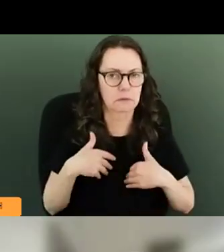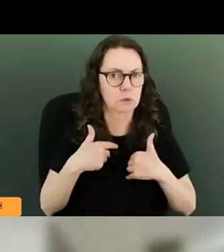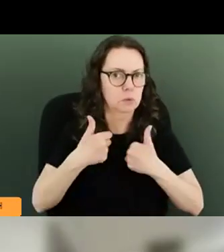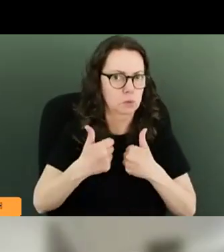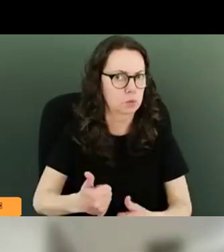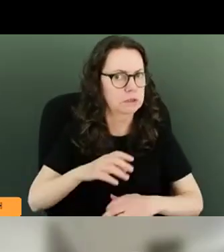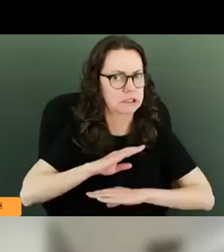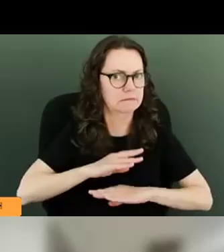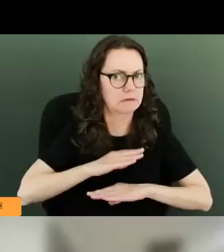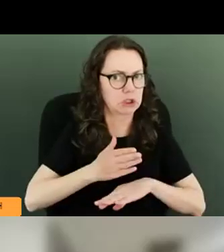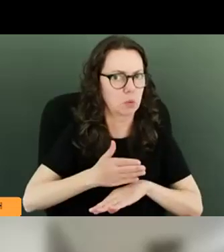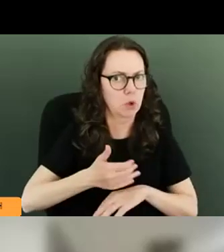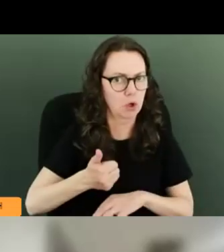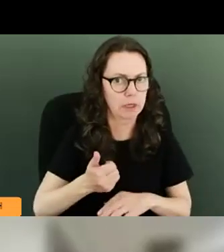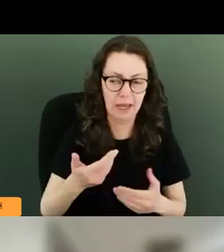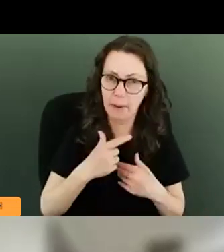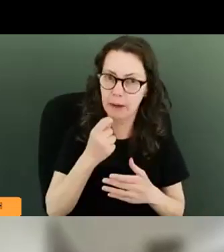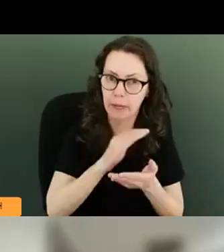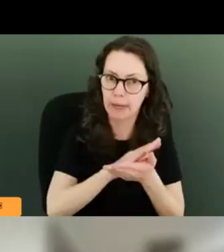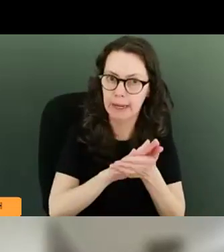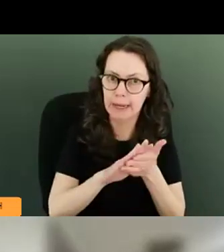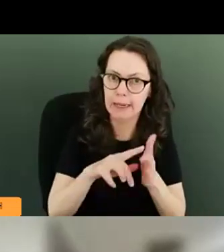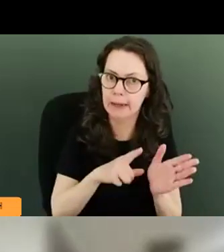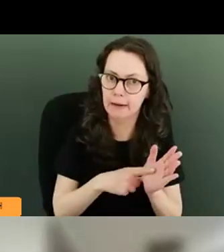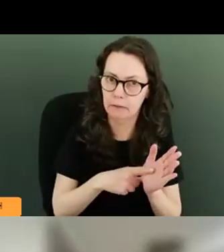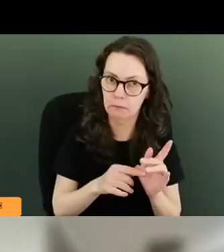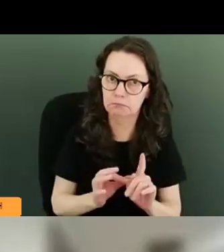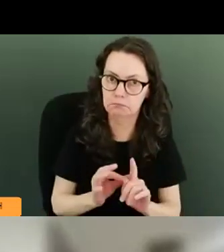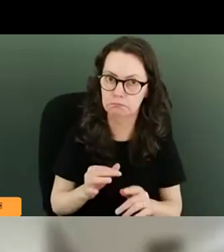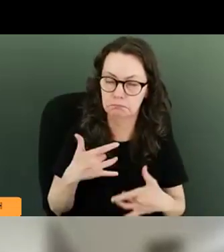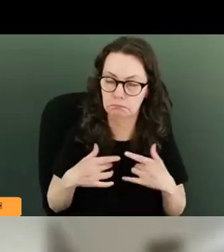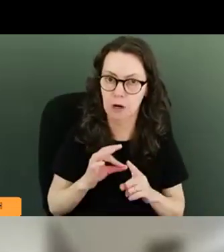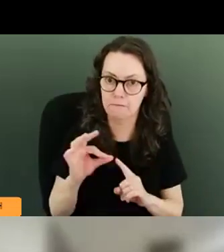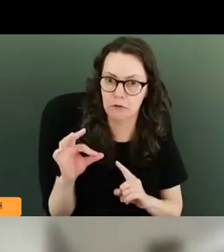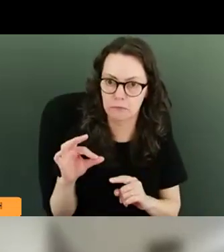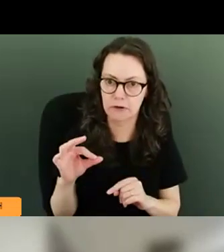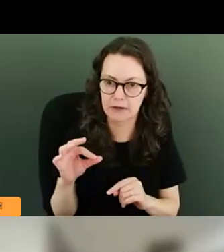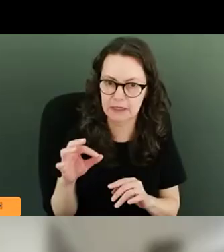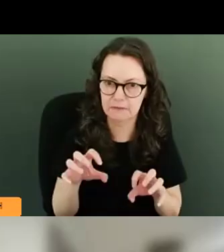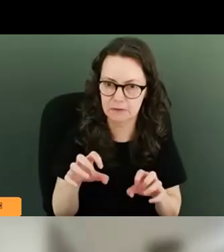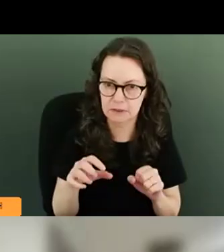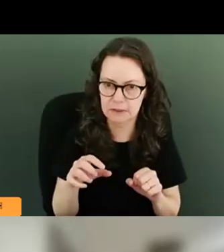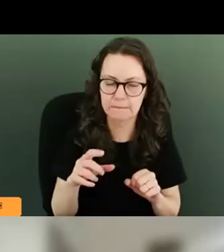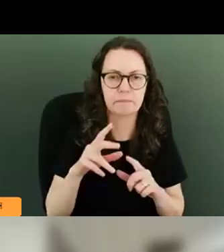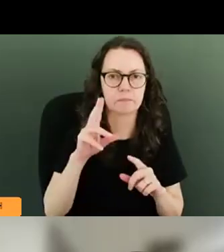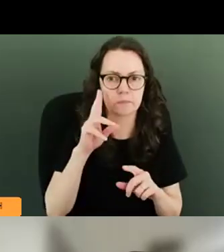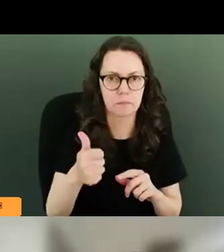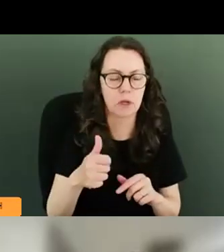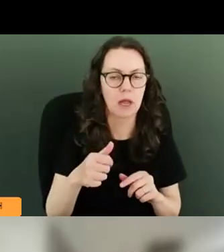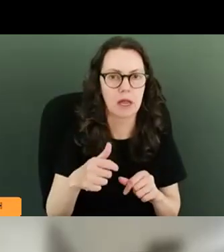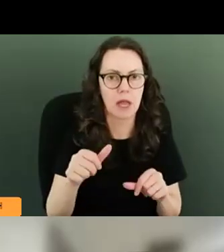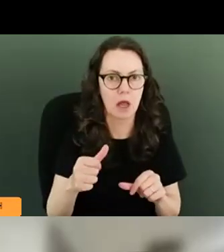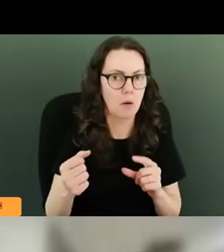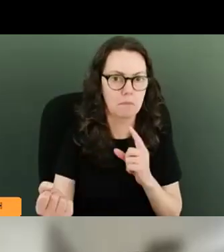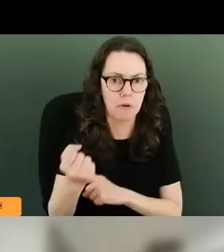ways, and quite healing as well. It's been powerful. It's been a powerful opportunity to